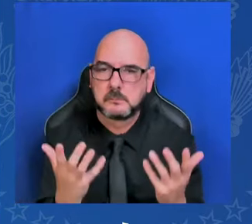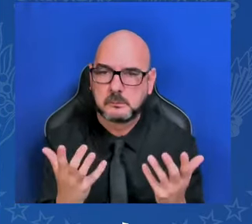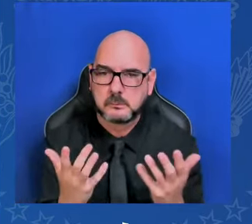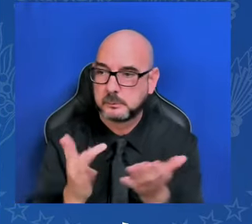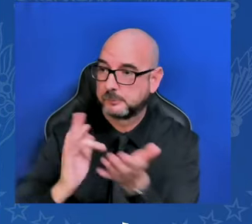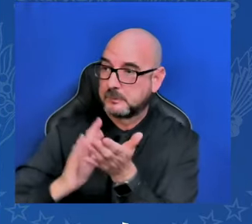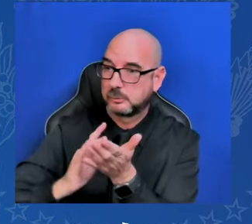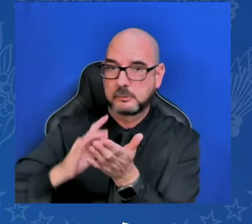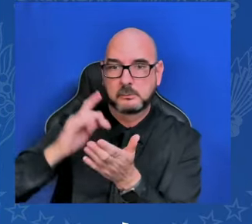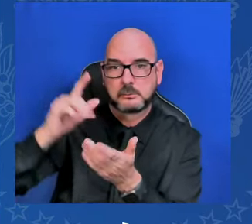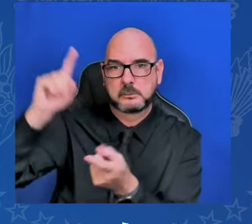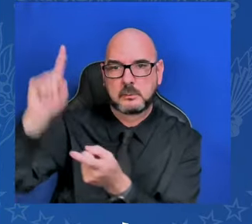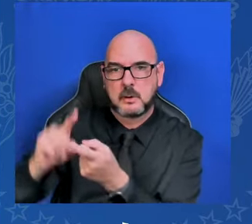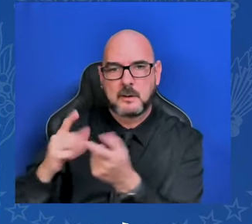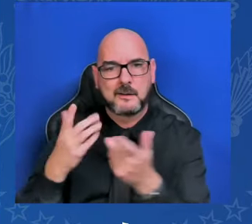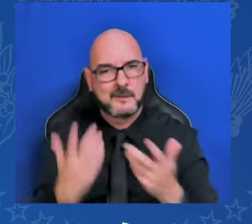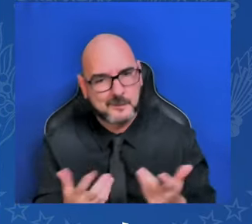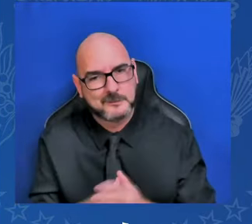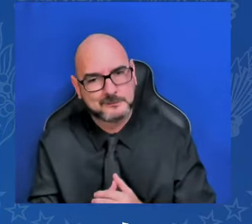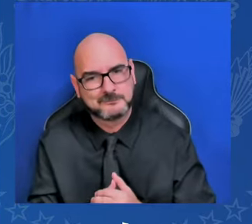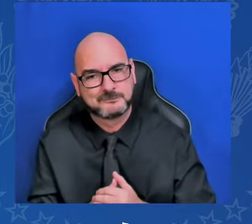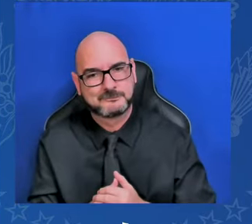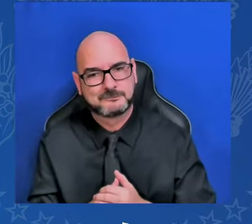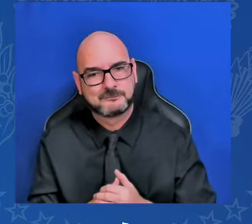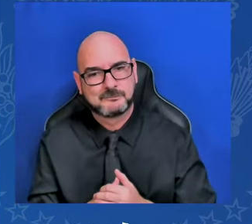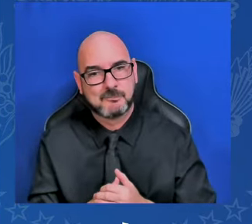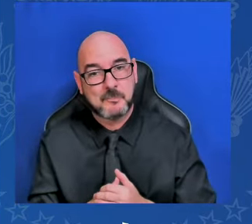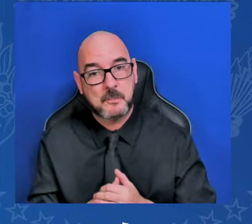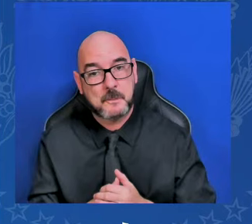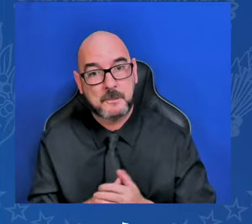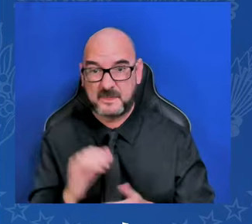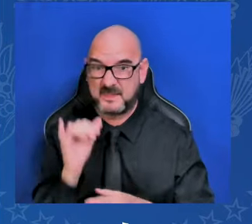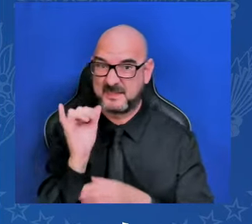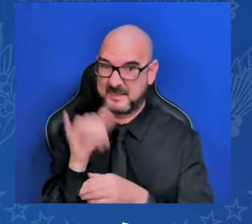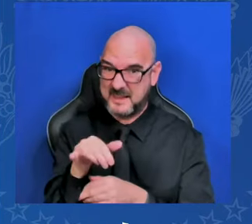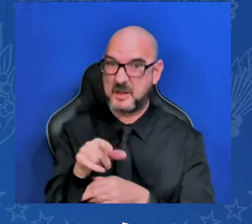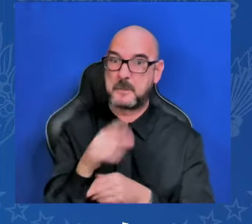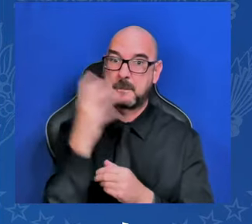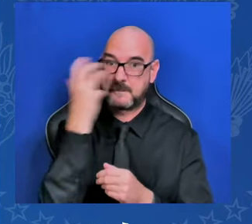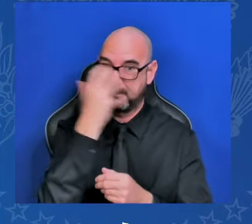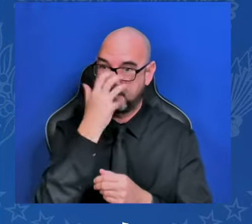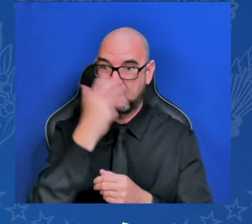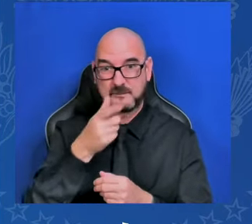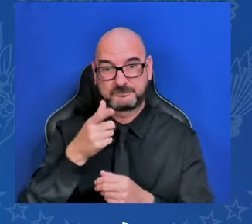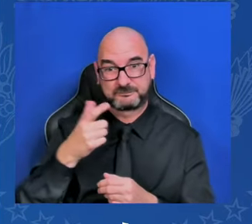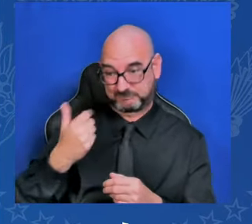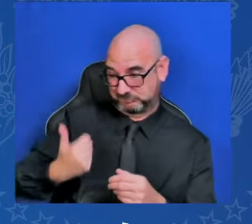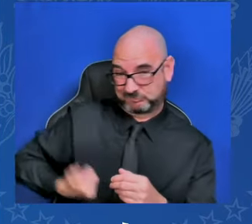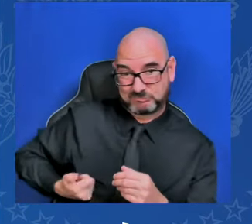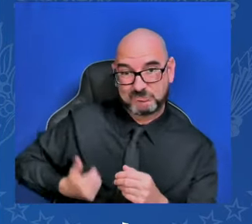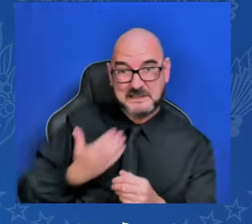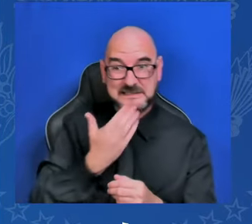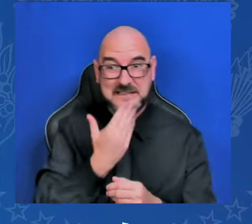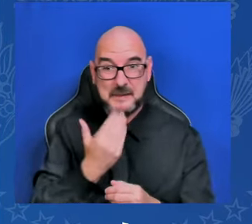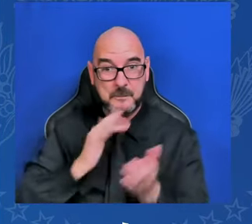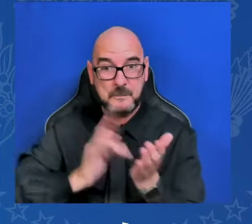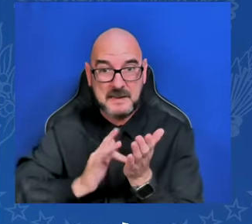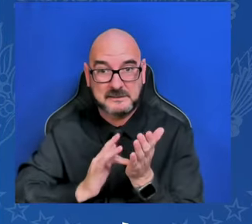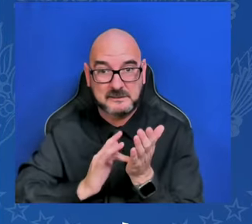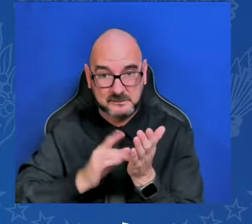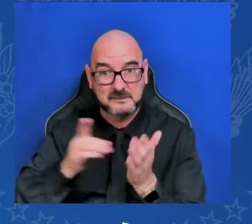but like we originally had, and they wouldn't continue it, $35 insulin for everybody, all